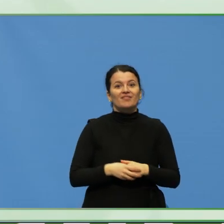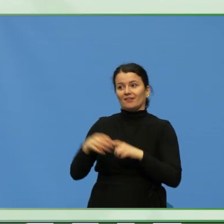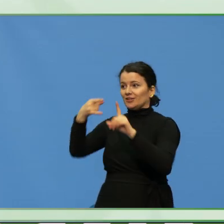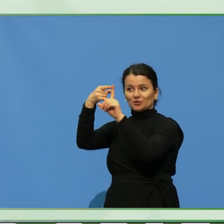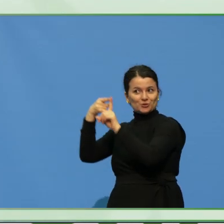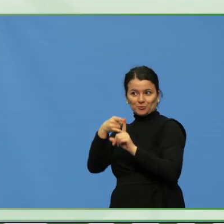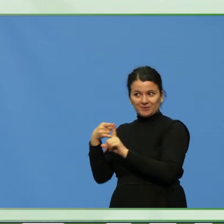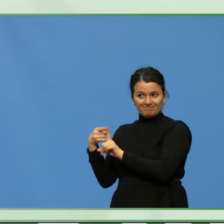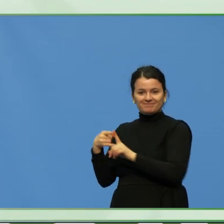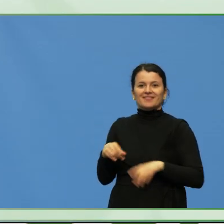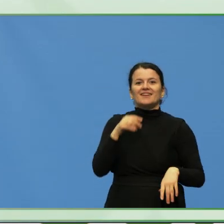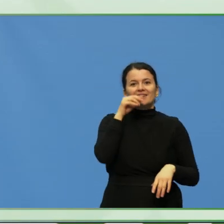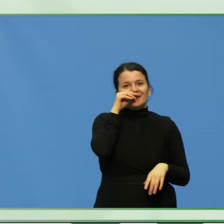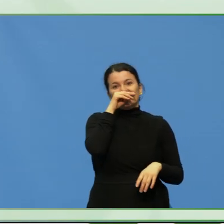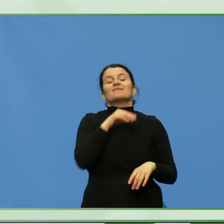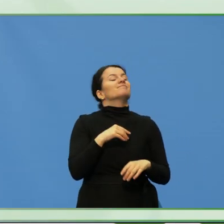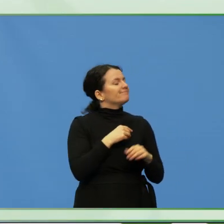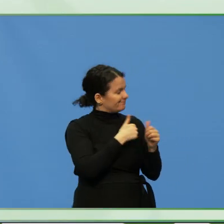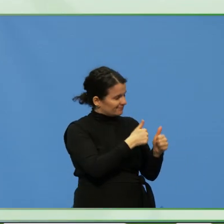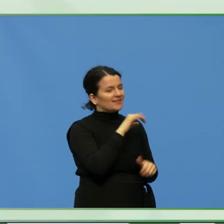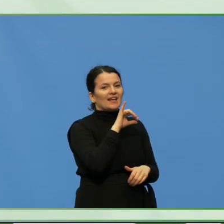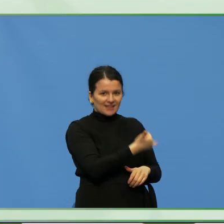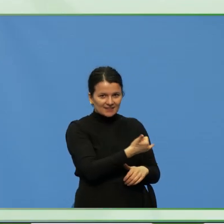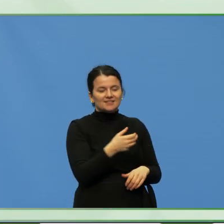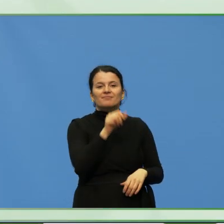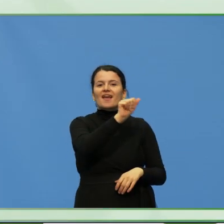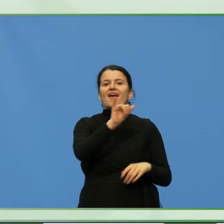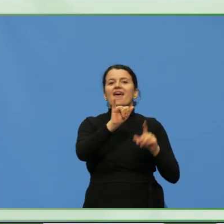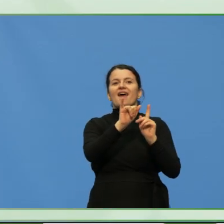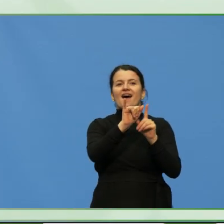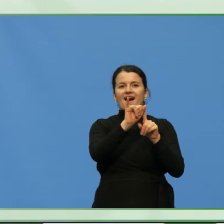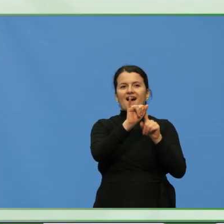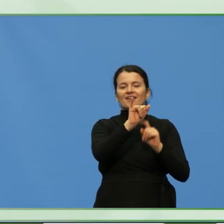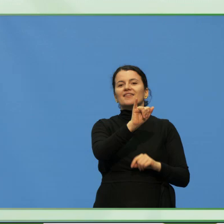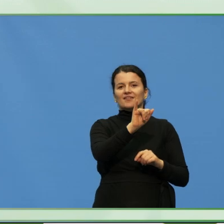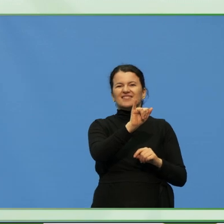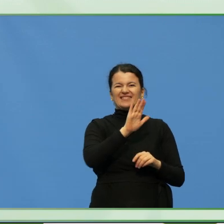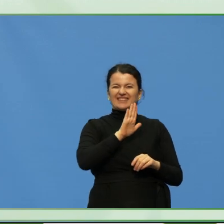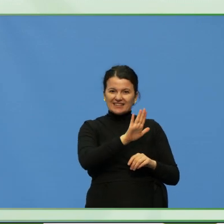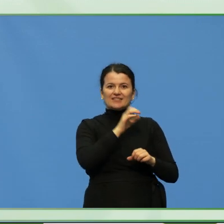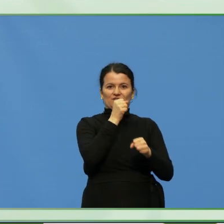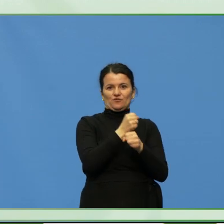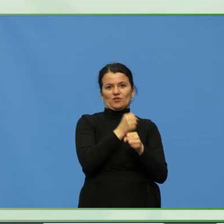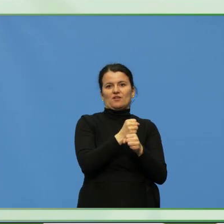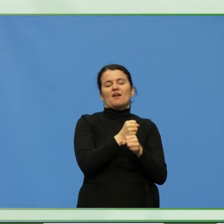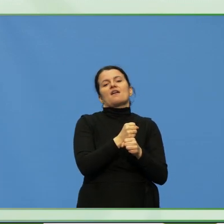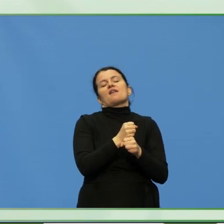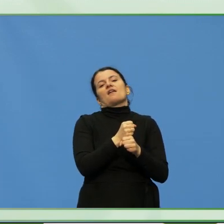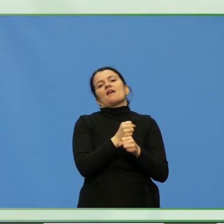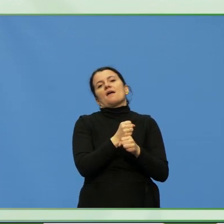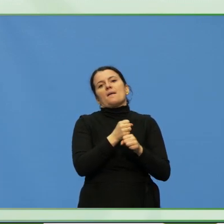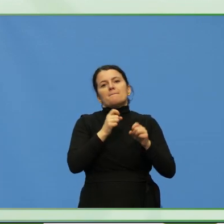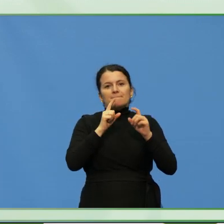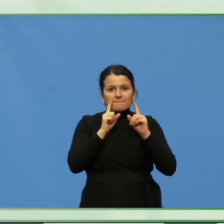the generalization that often happens with generative AI, for example, it was really important that the model was fed